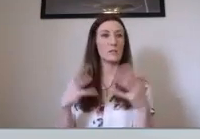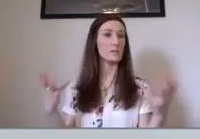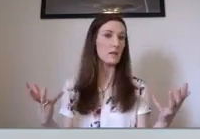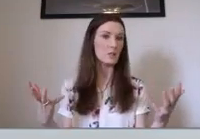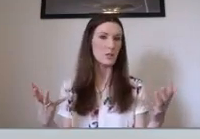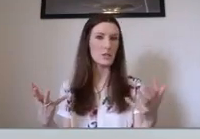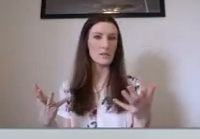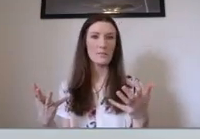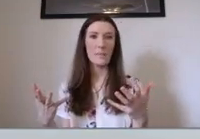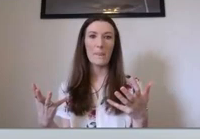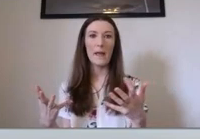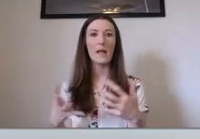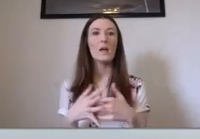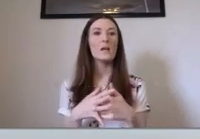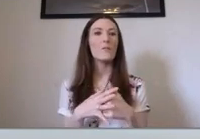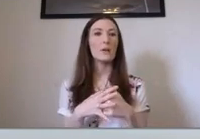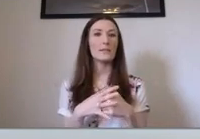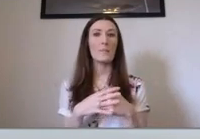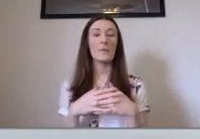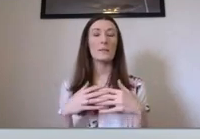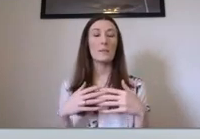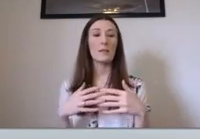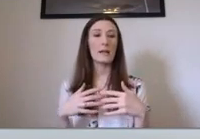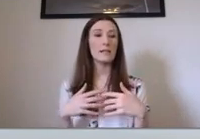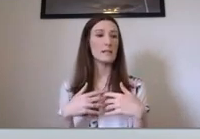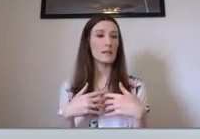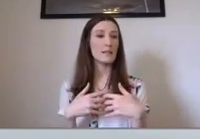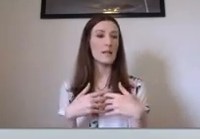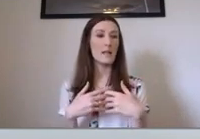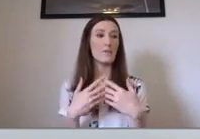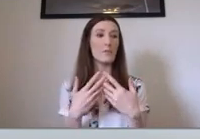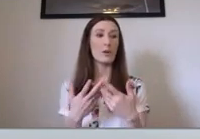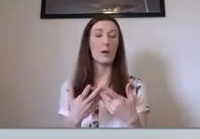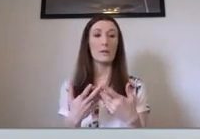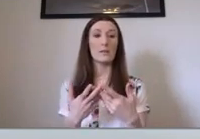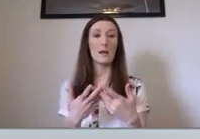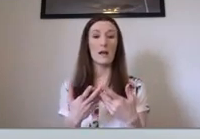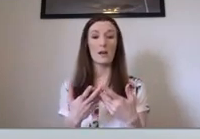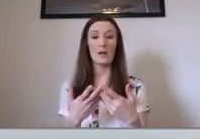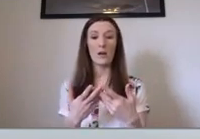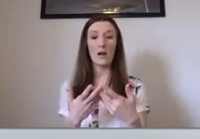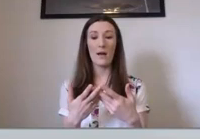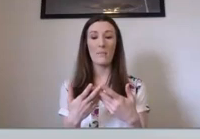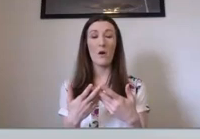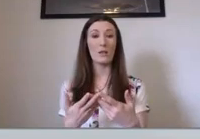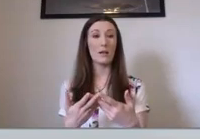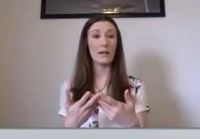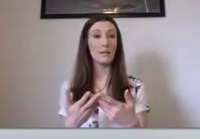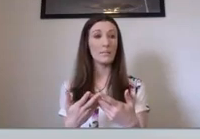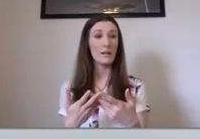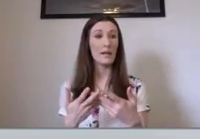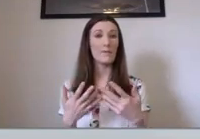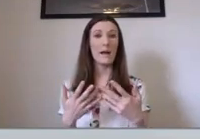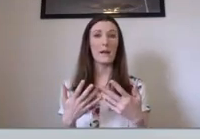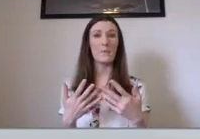as society changes. Okay? For example, some of the signs, let's say if you look up a sign